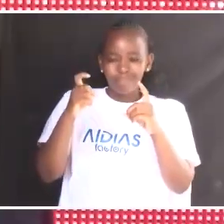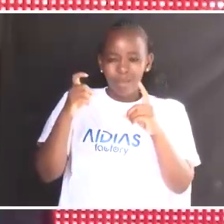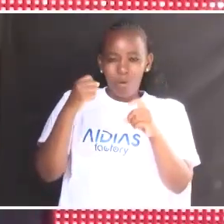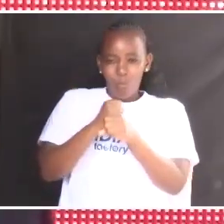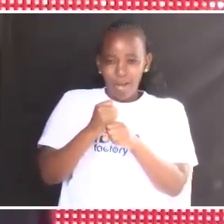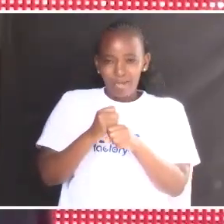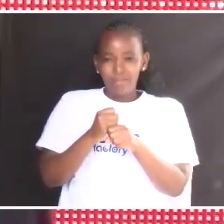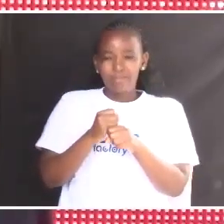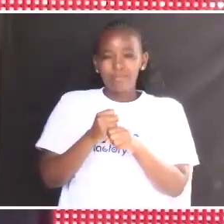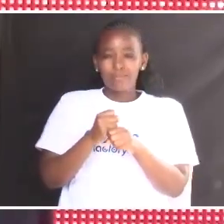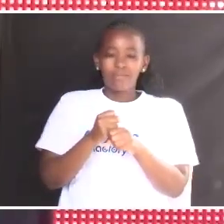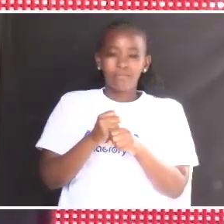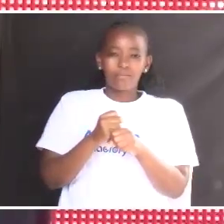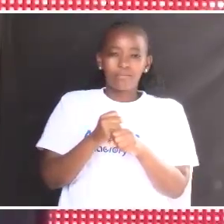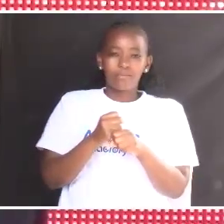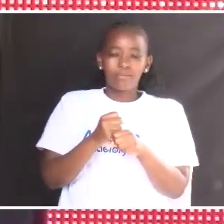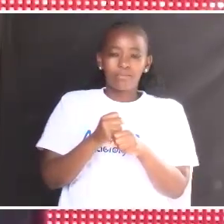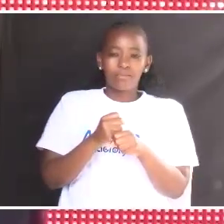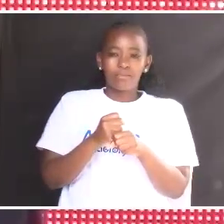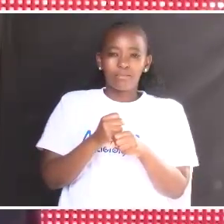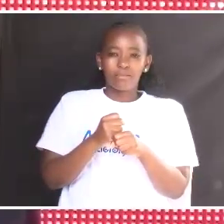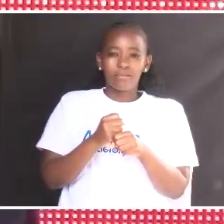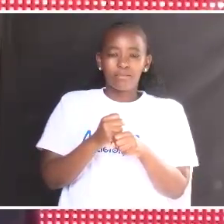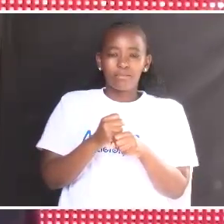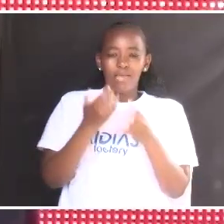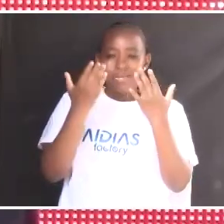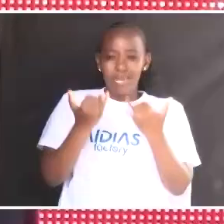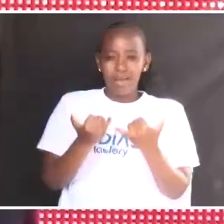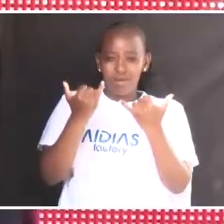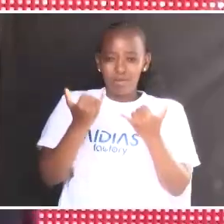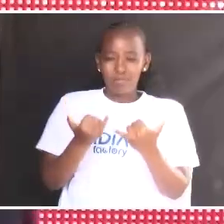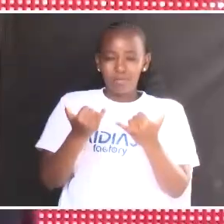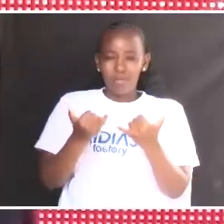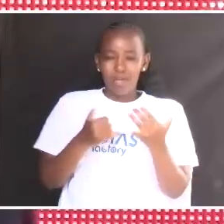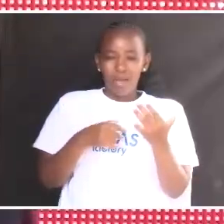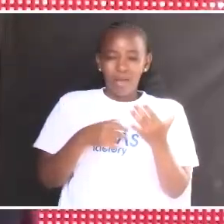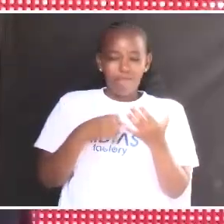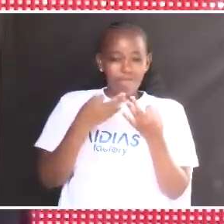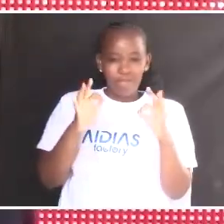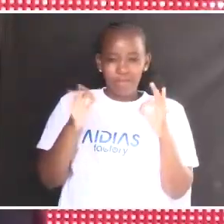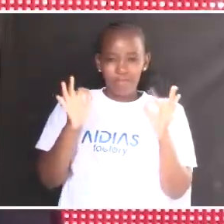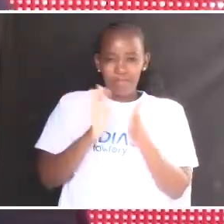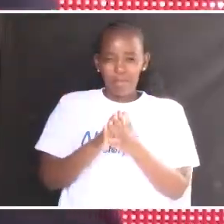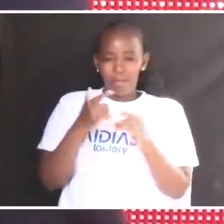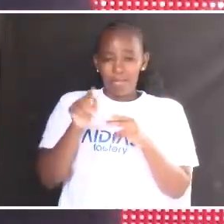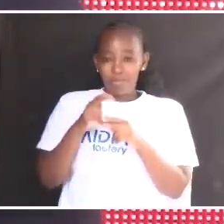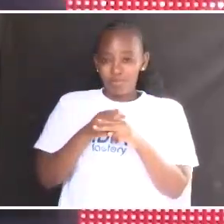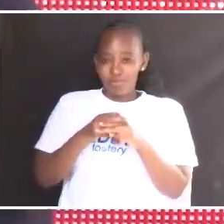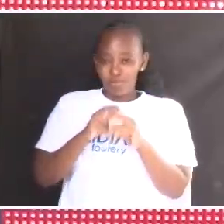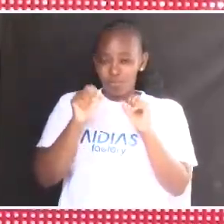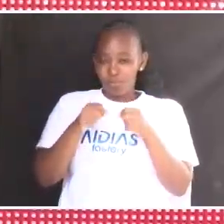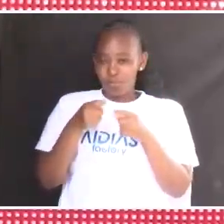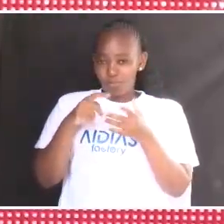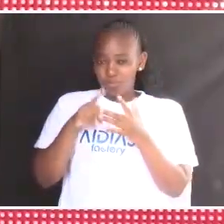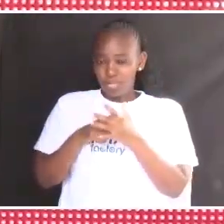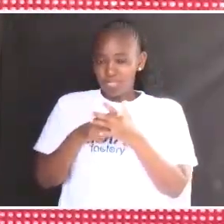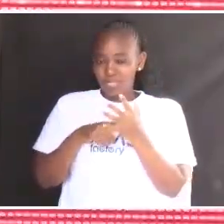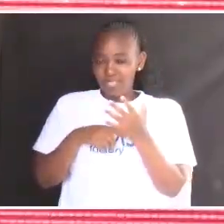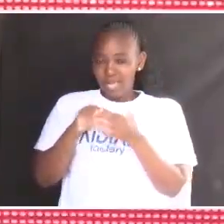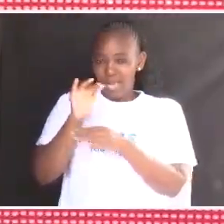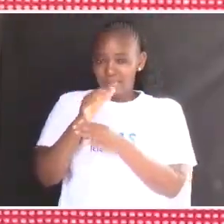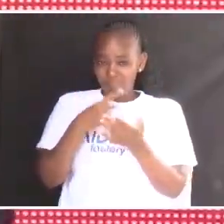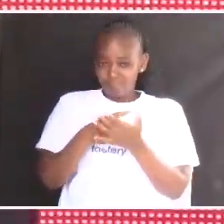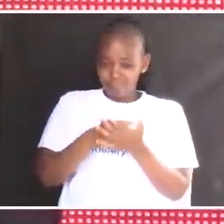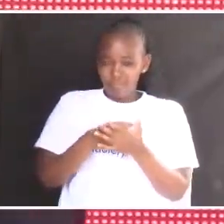confirm your details. Right now we are not charging, but very soon we may start charging, and then you